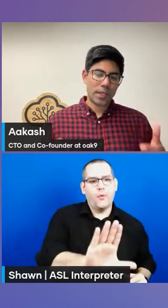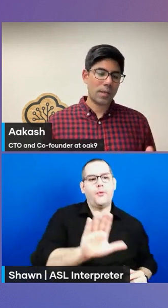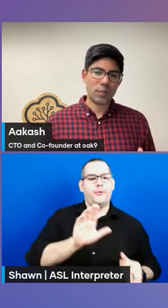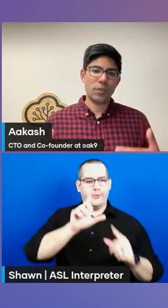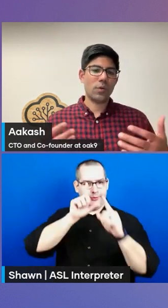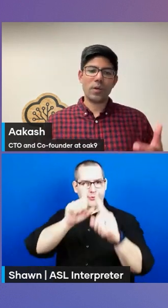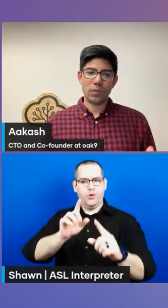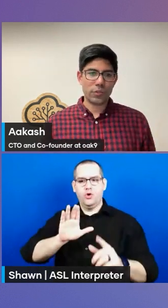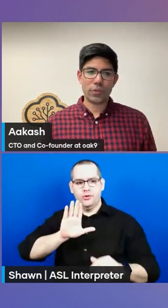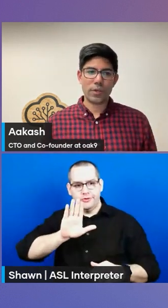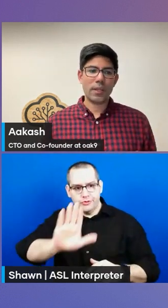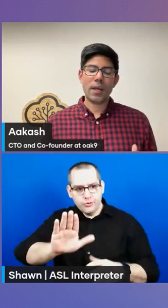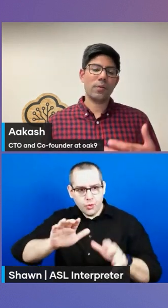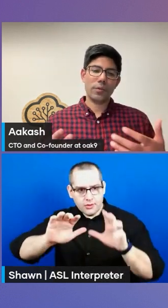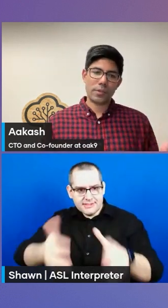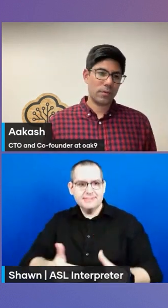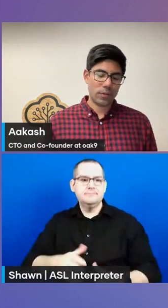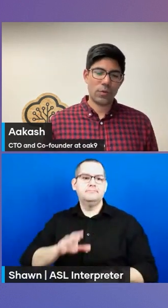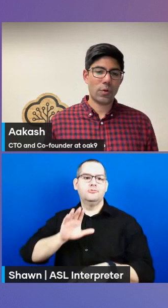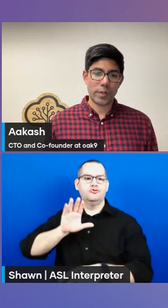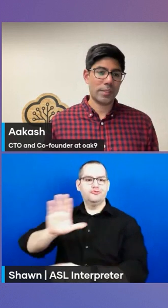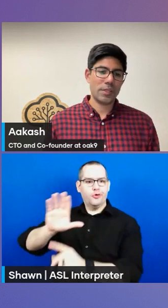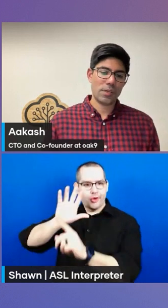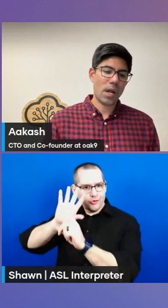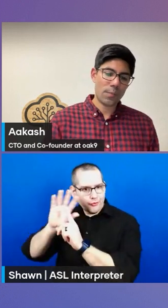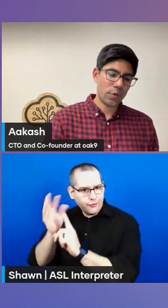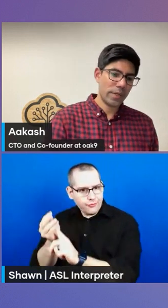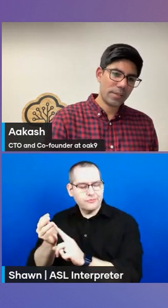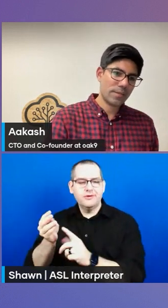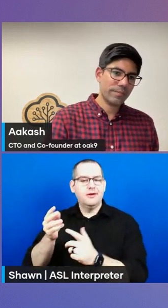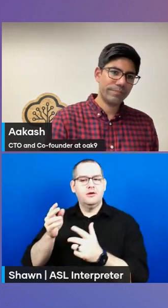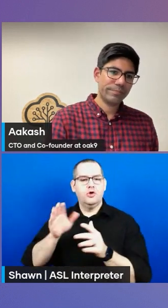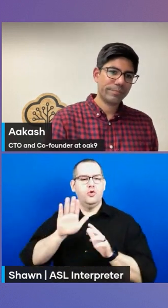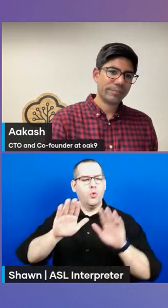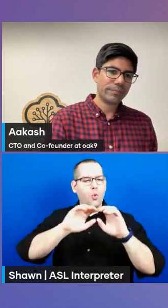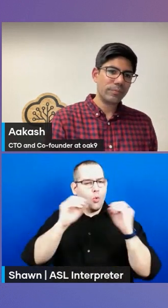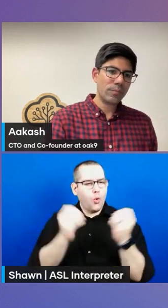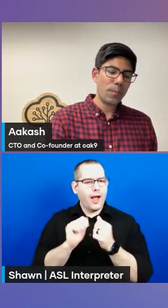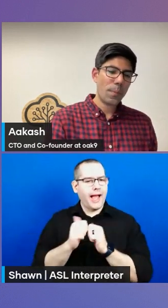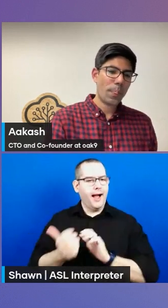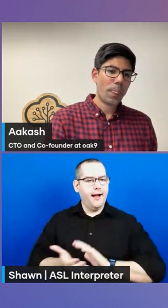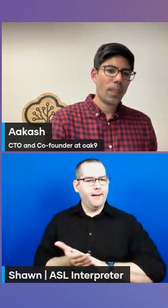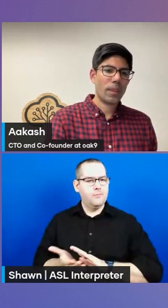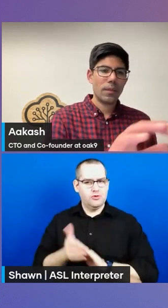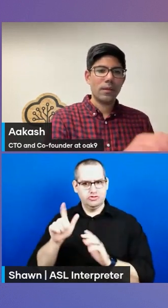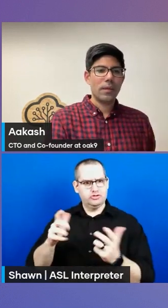your teams and your culture and how your organization operates.